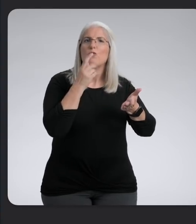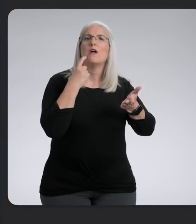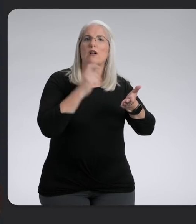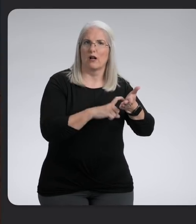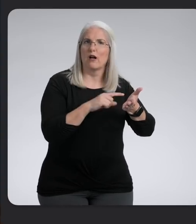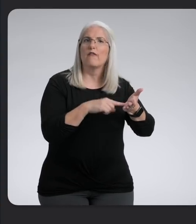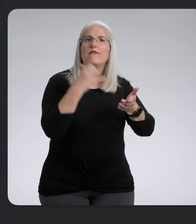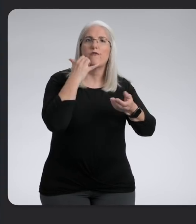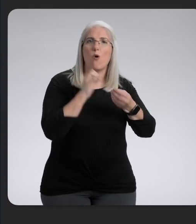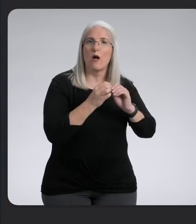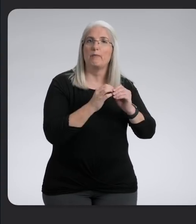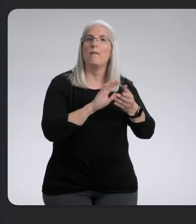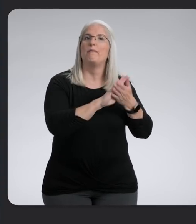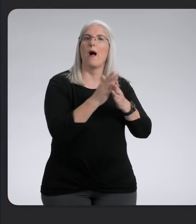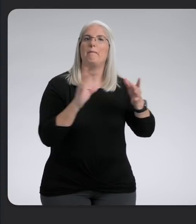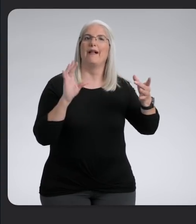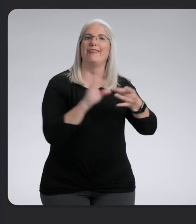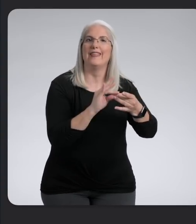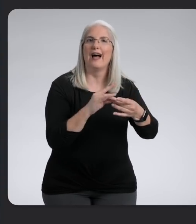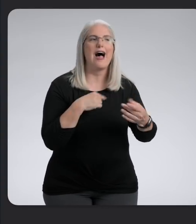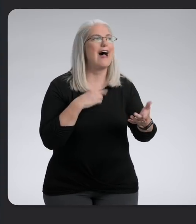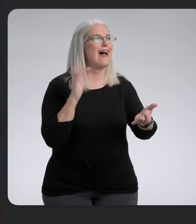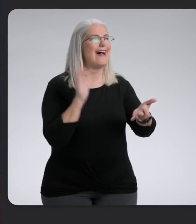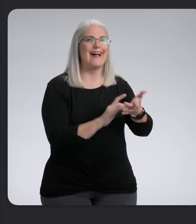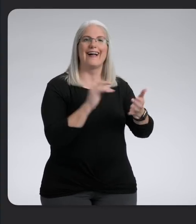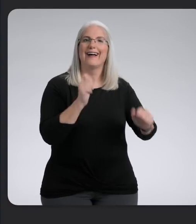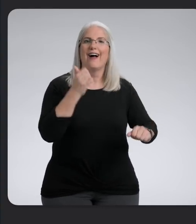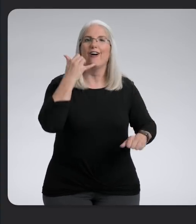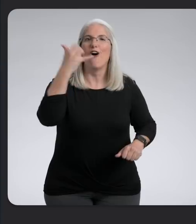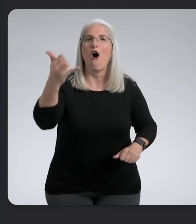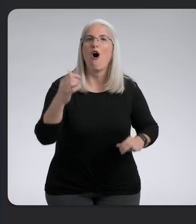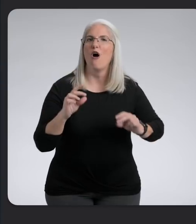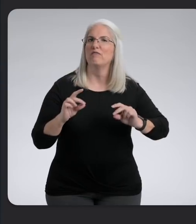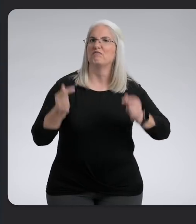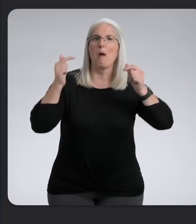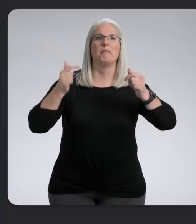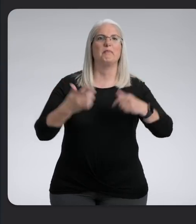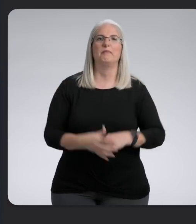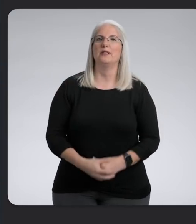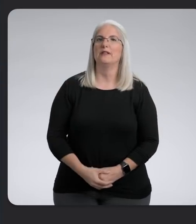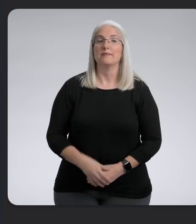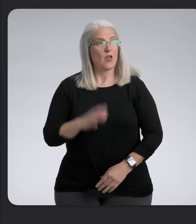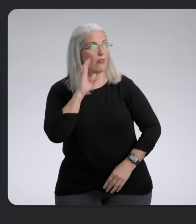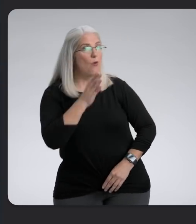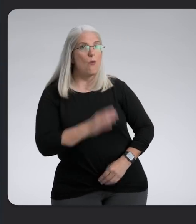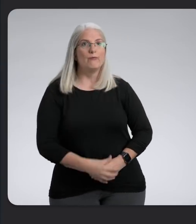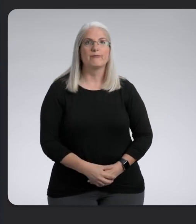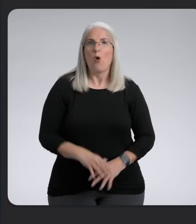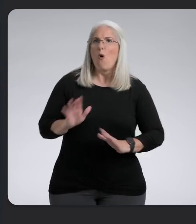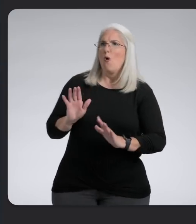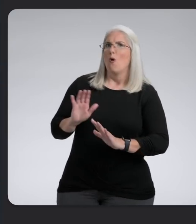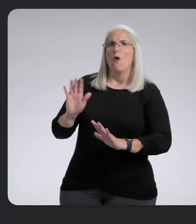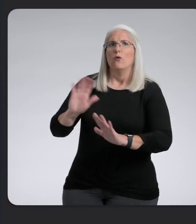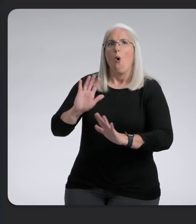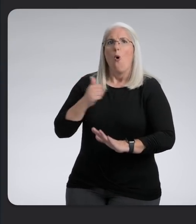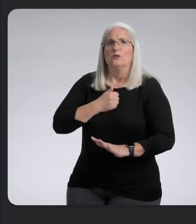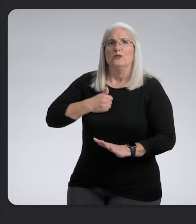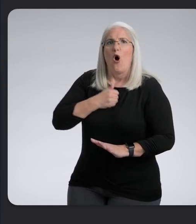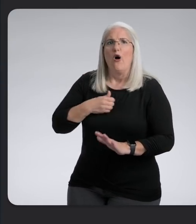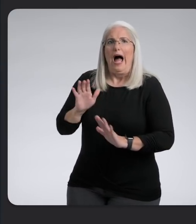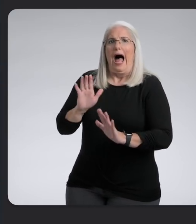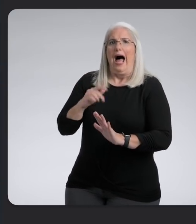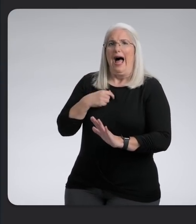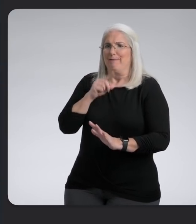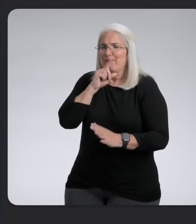just tap it and give this place a call, just like that. Hi, Wanderlust Creamery. Oh, whoops, sorry. Just applying a